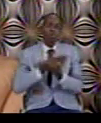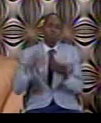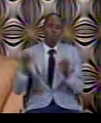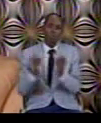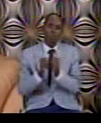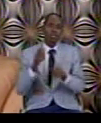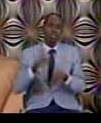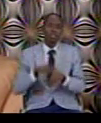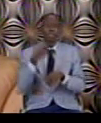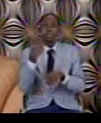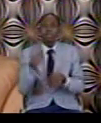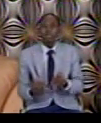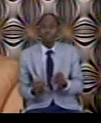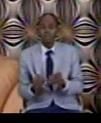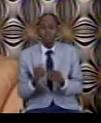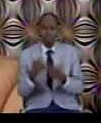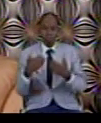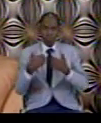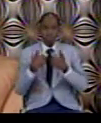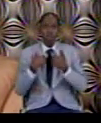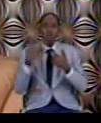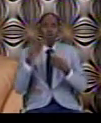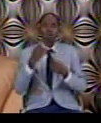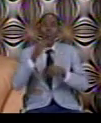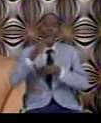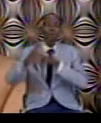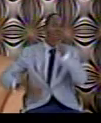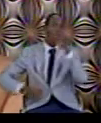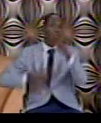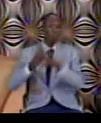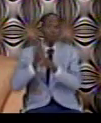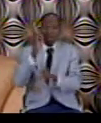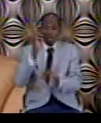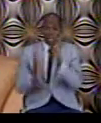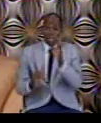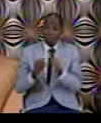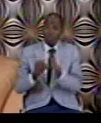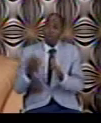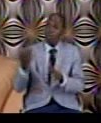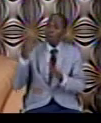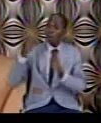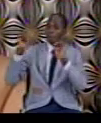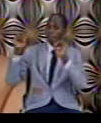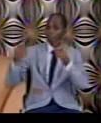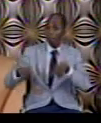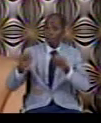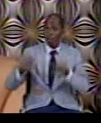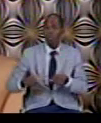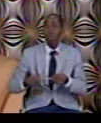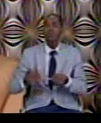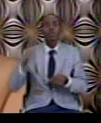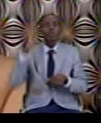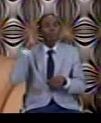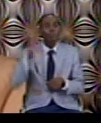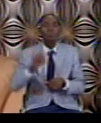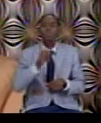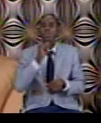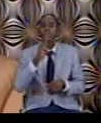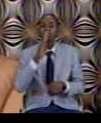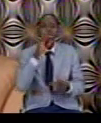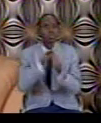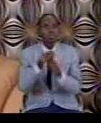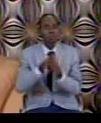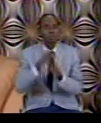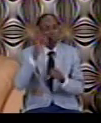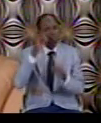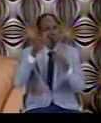The possession of the whole world, if it were possible, will not compensate for the loss of your soul and